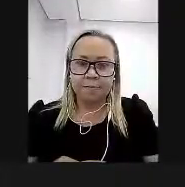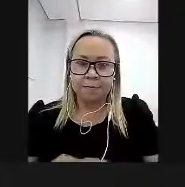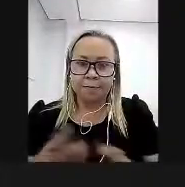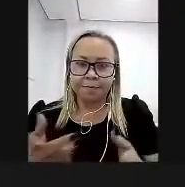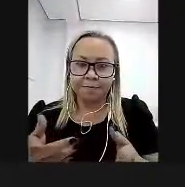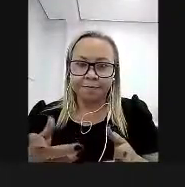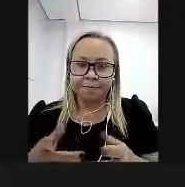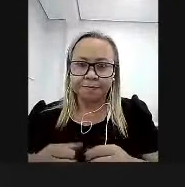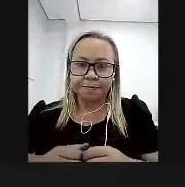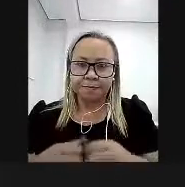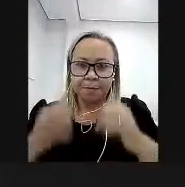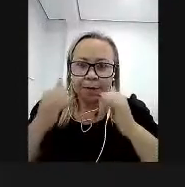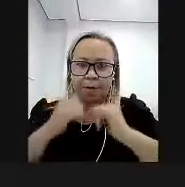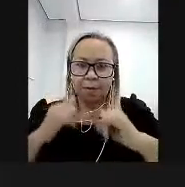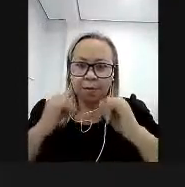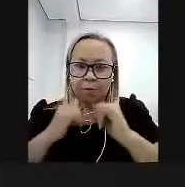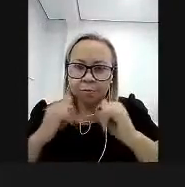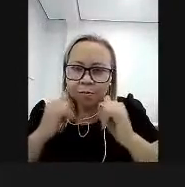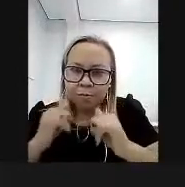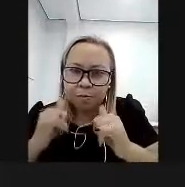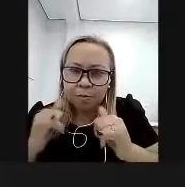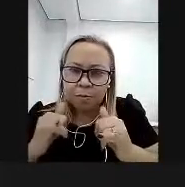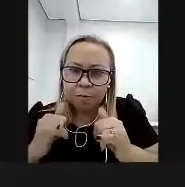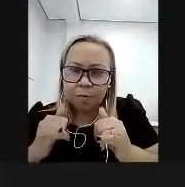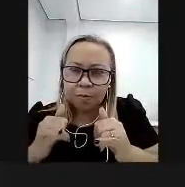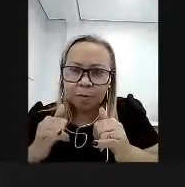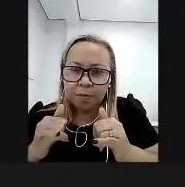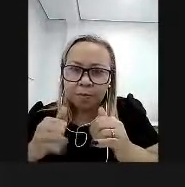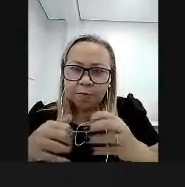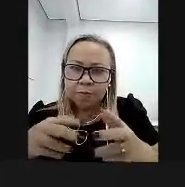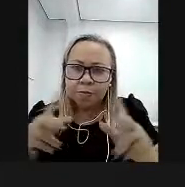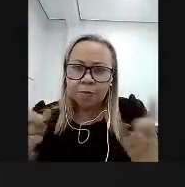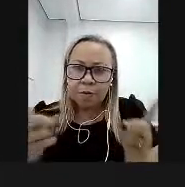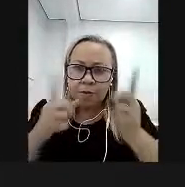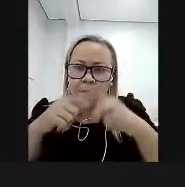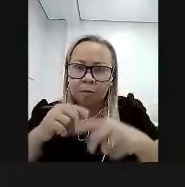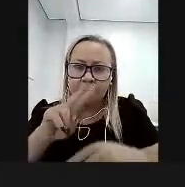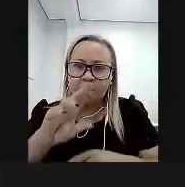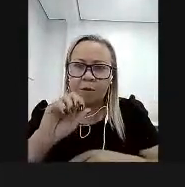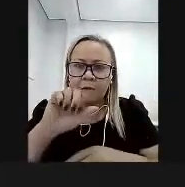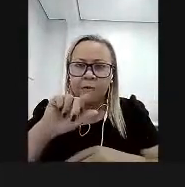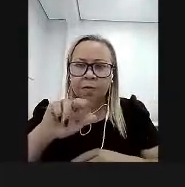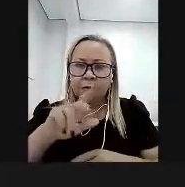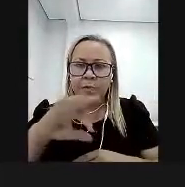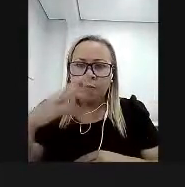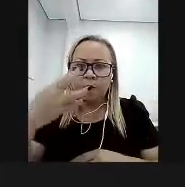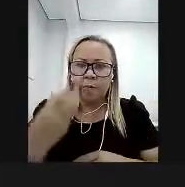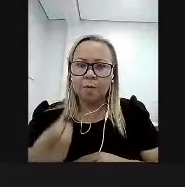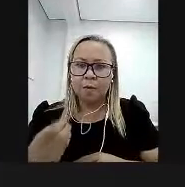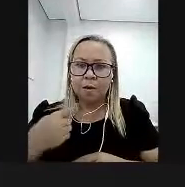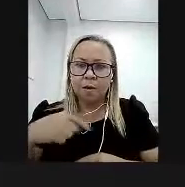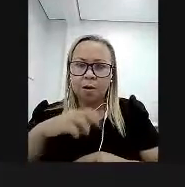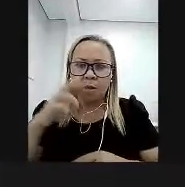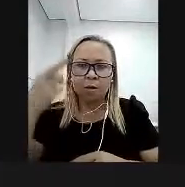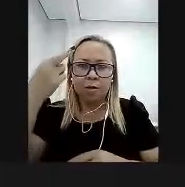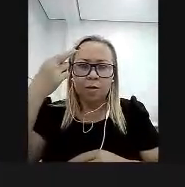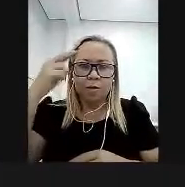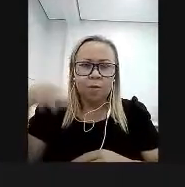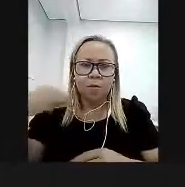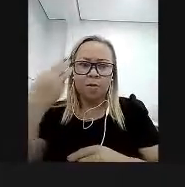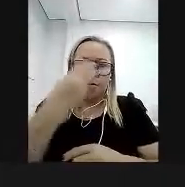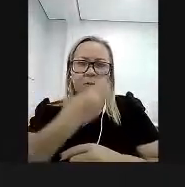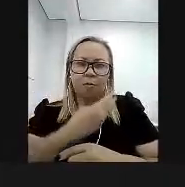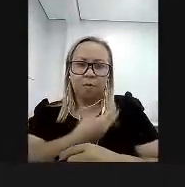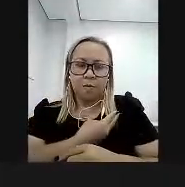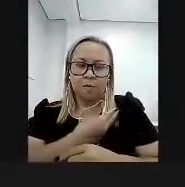stuff, 0, 1, stuff like that. And the other part, a more mystic volume, statue from